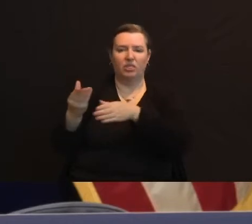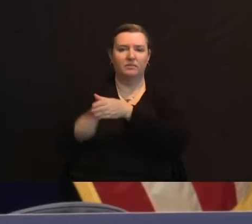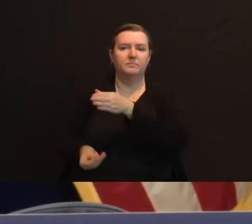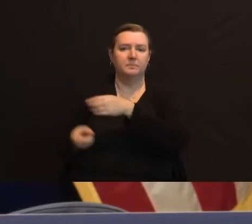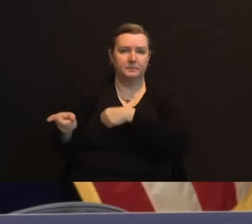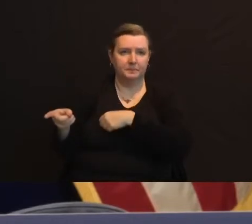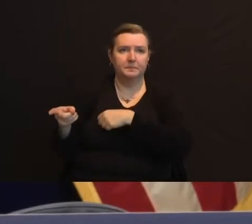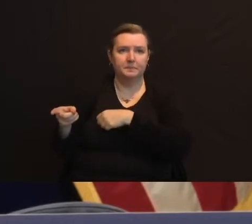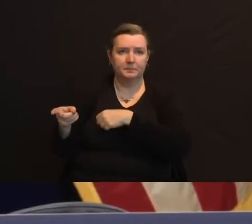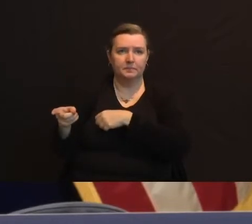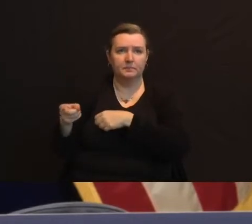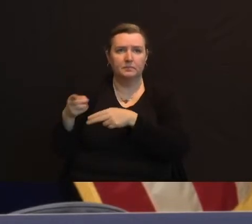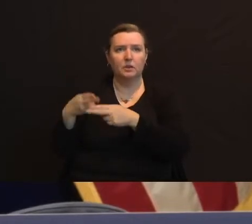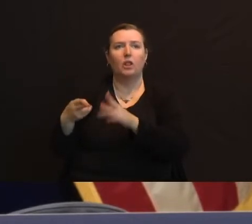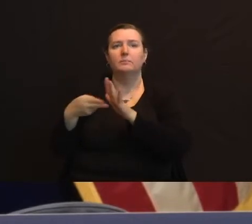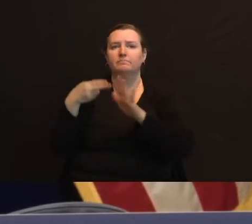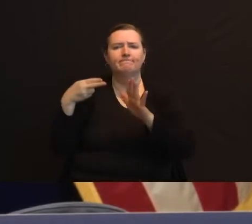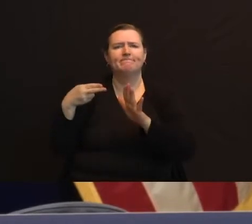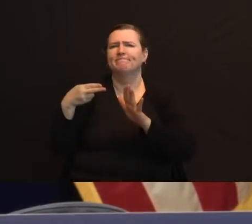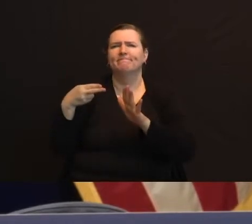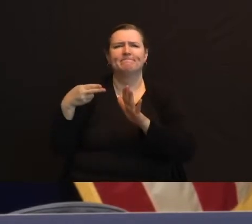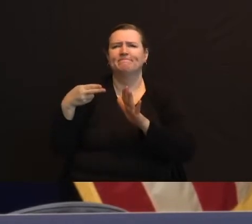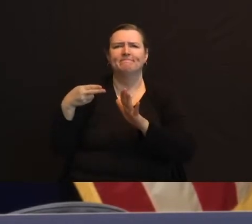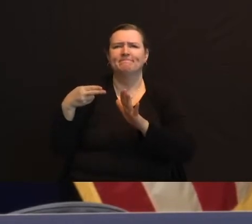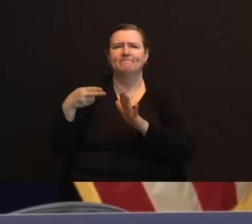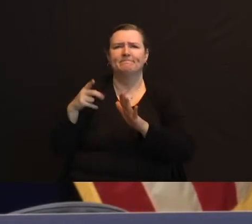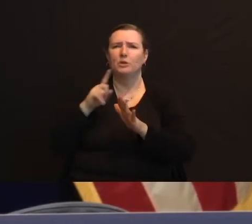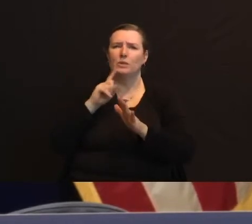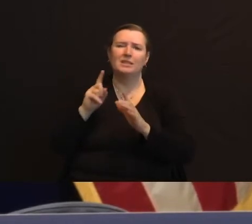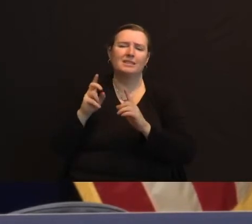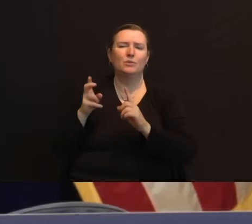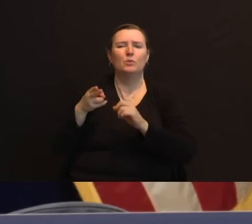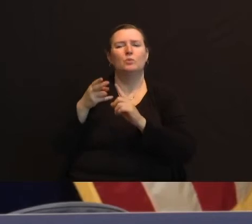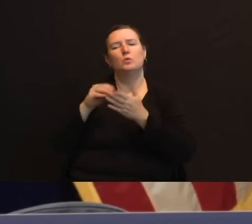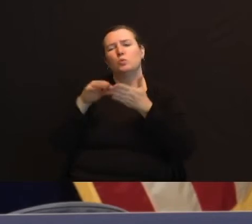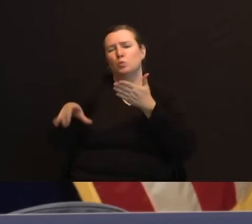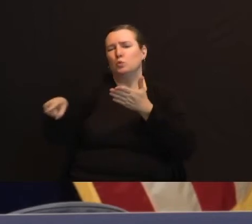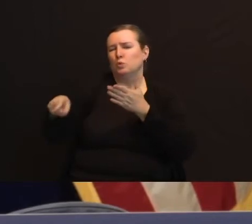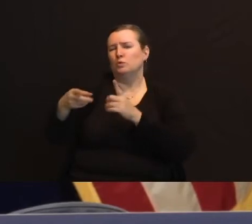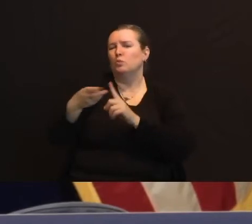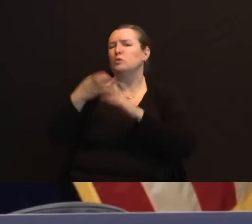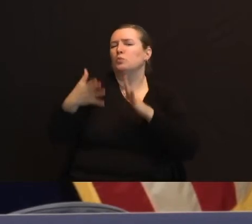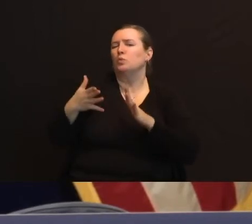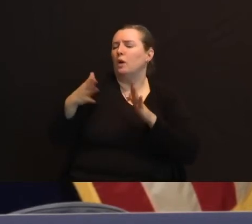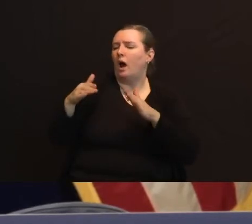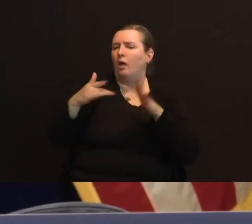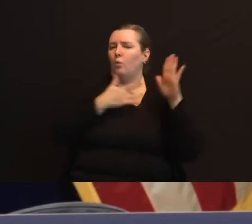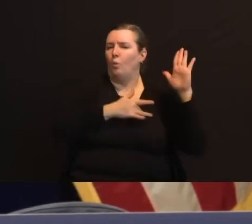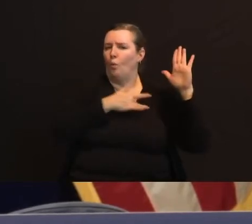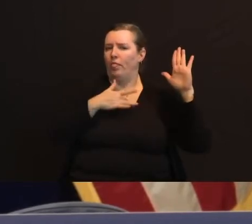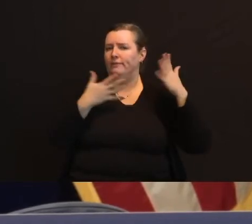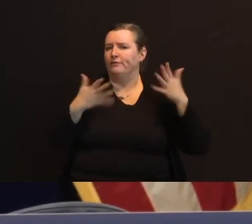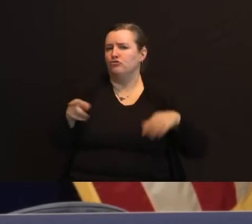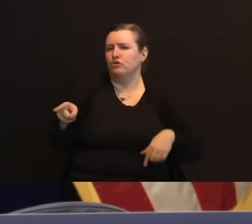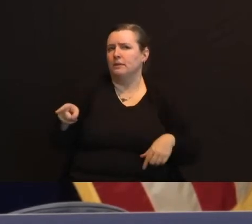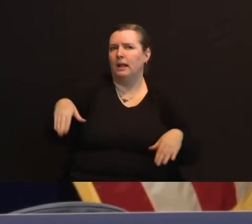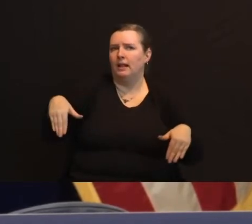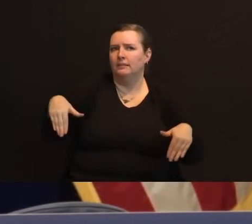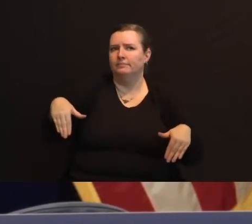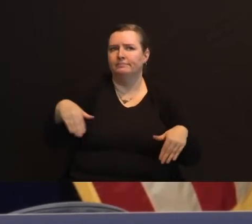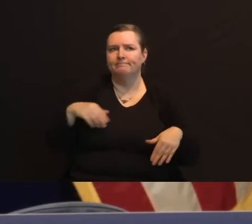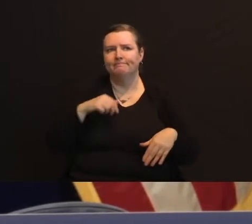front end, so they're not technically enlisted or sworn in. It's uncharted water for me personally and professionally, and we will